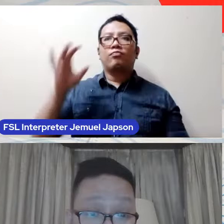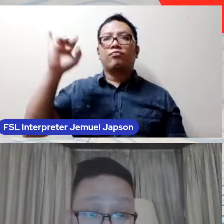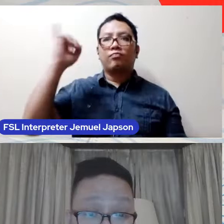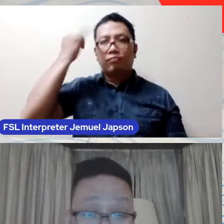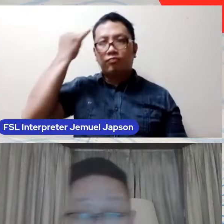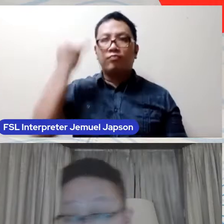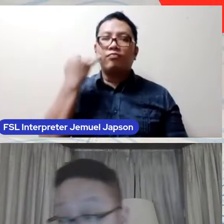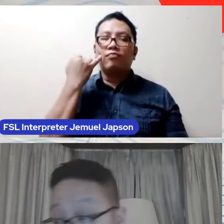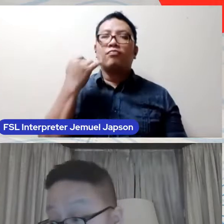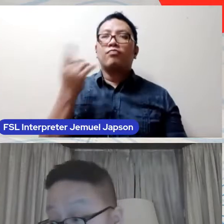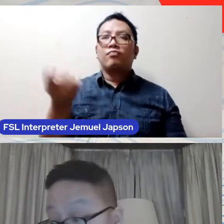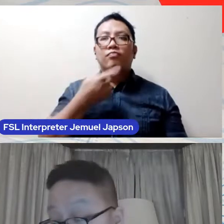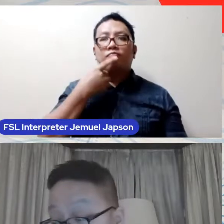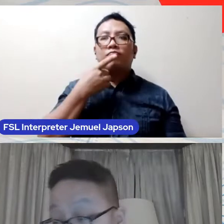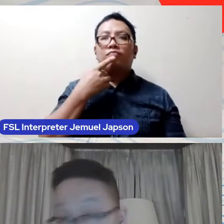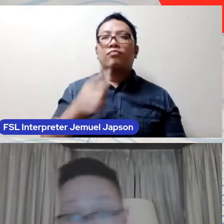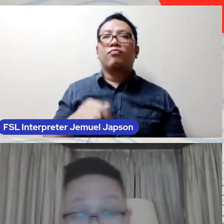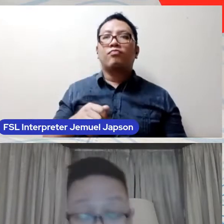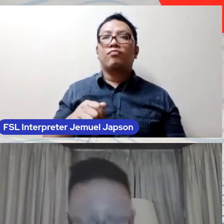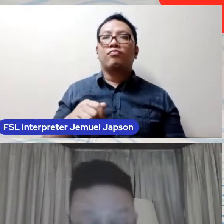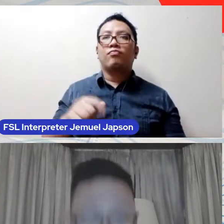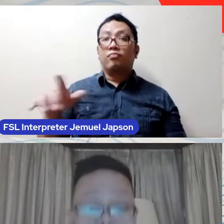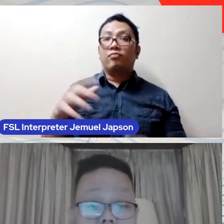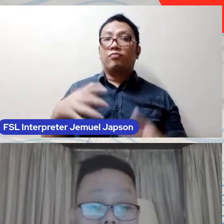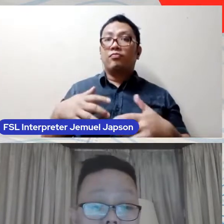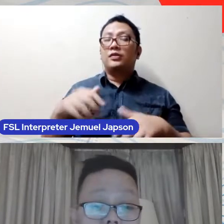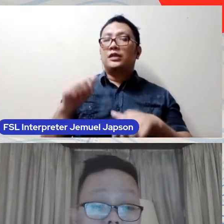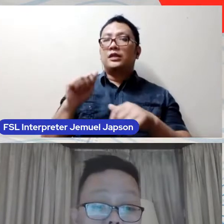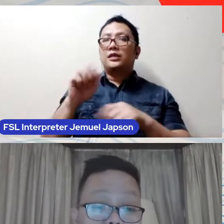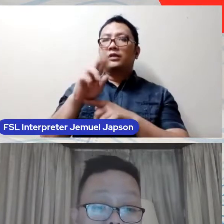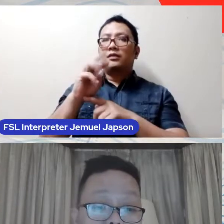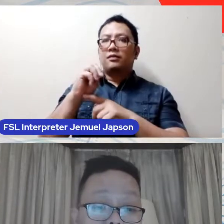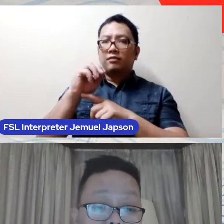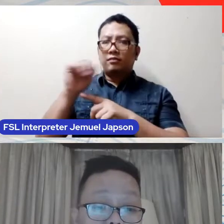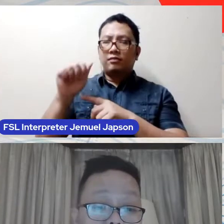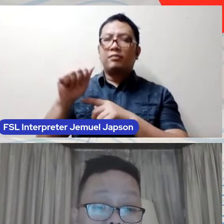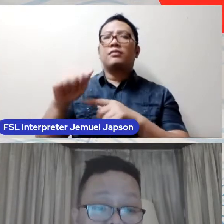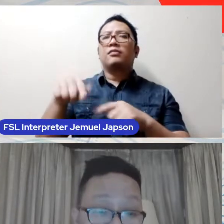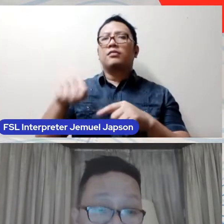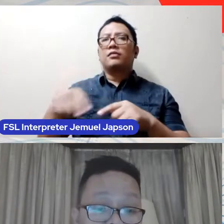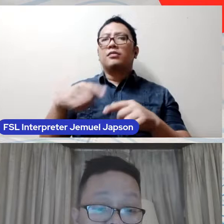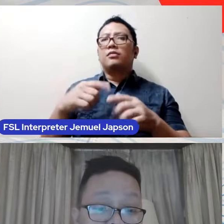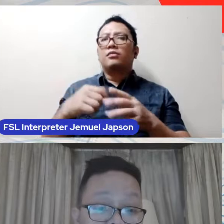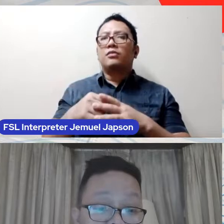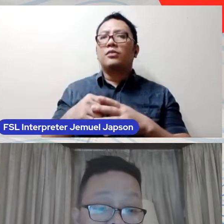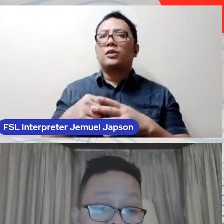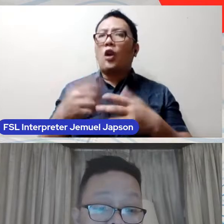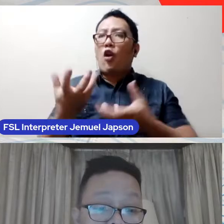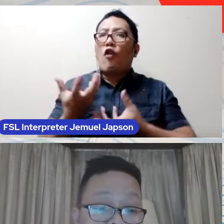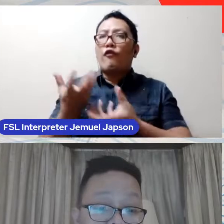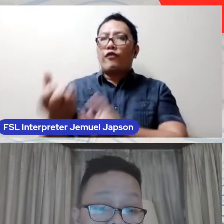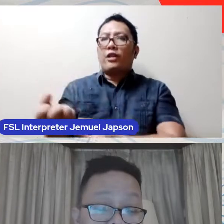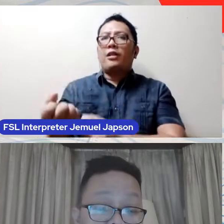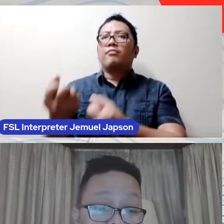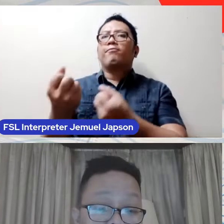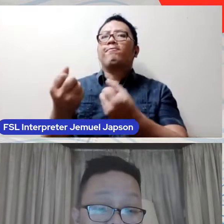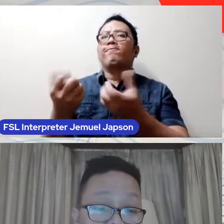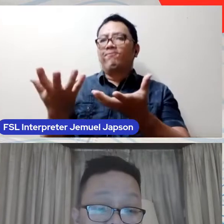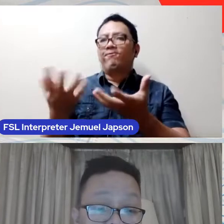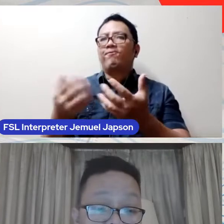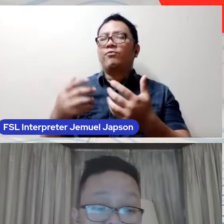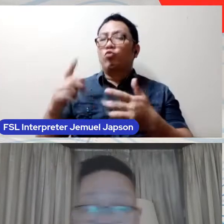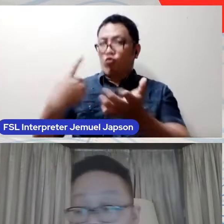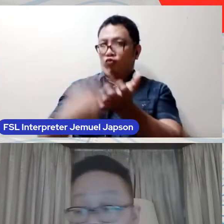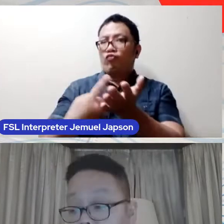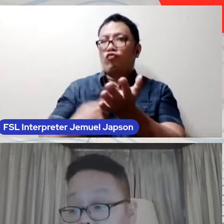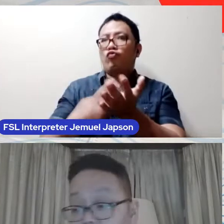that the RMA is a confidence building measure, but we will get to them later. So Mamaya, i-discuss natin what does this